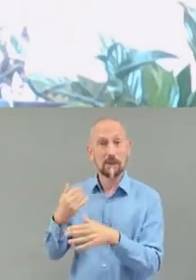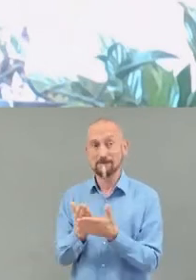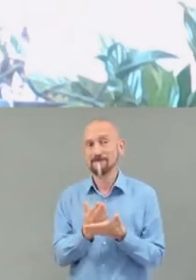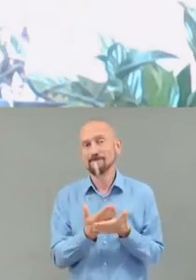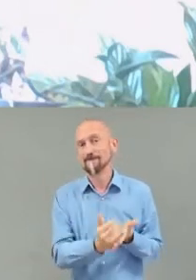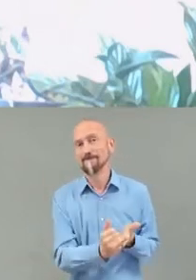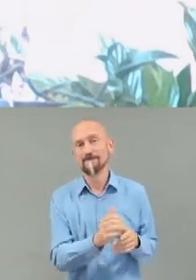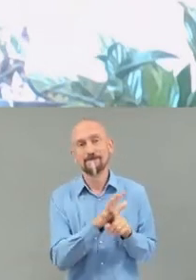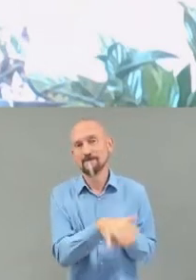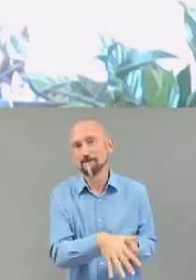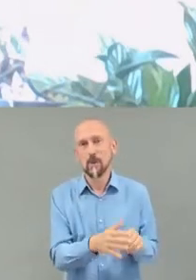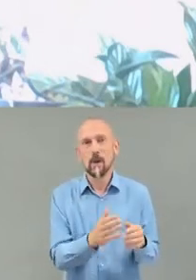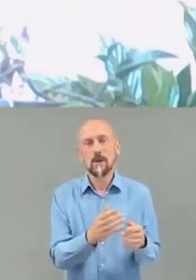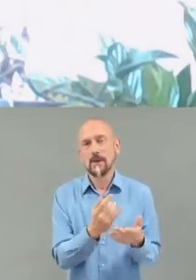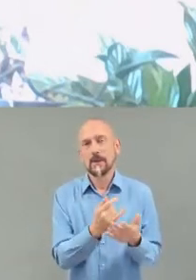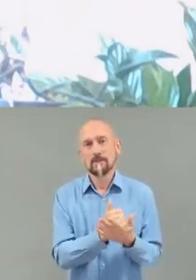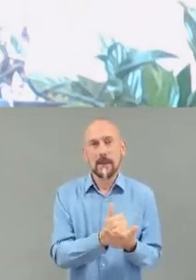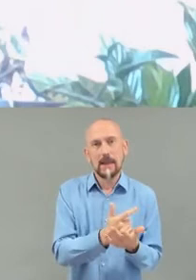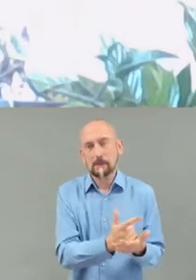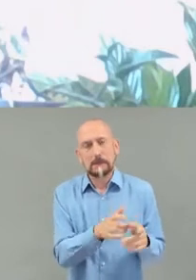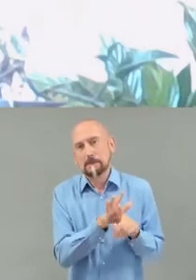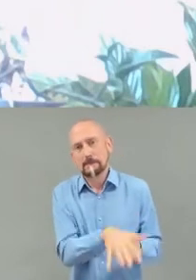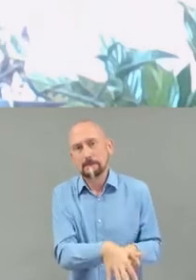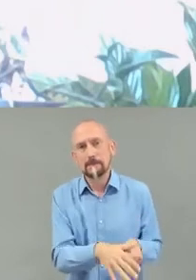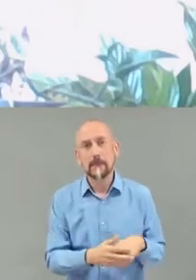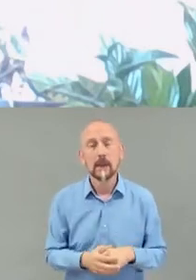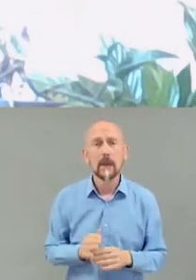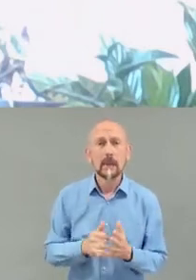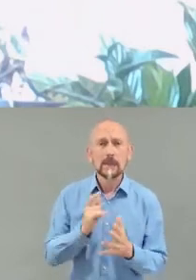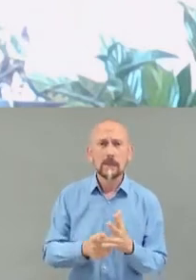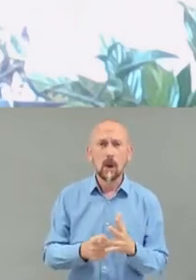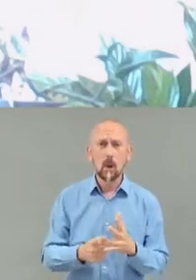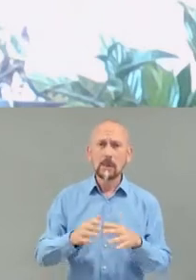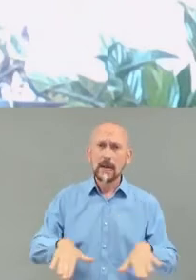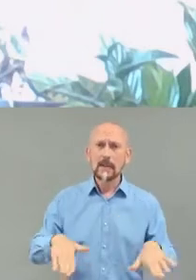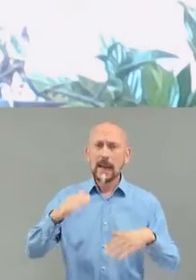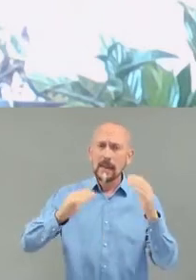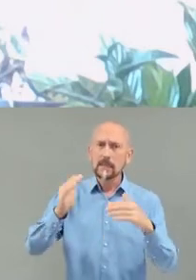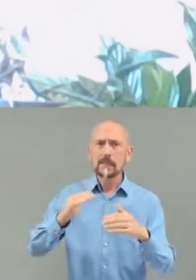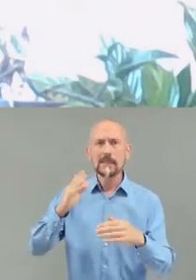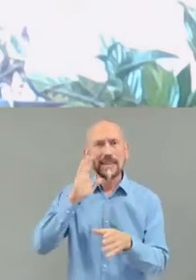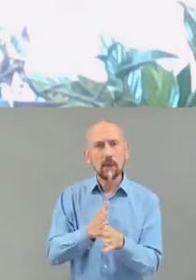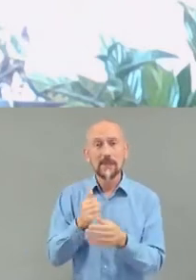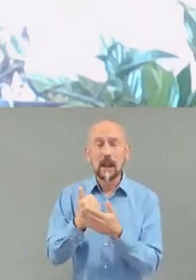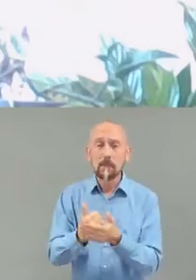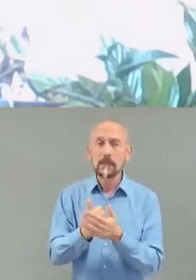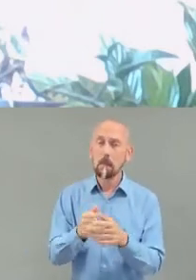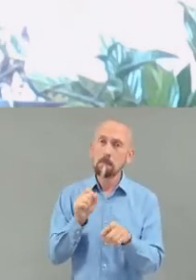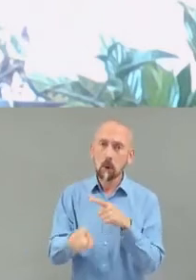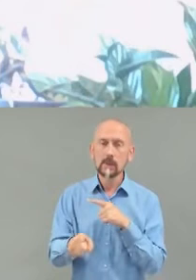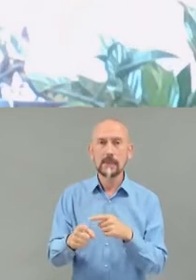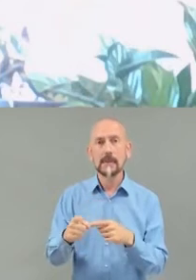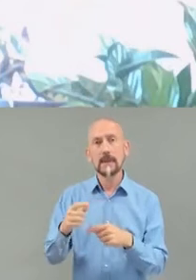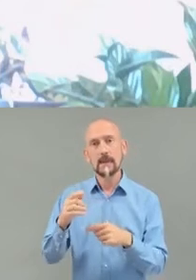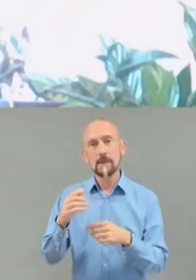to homosexuality. Child and adolescent psychotherapists are mainly white, middle-class women, and